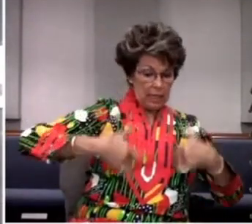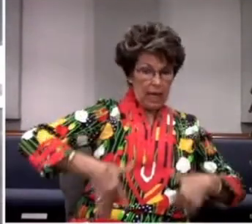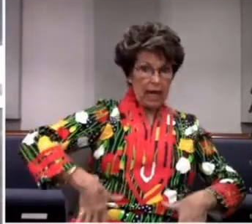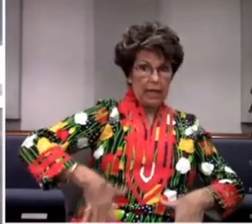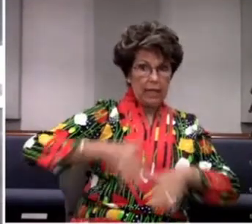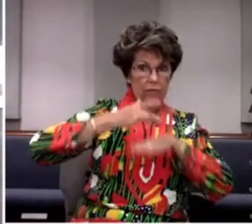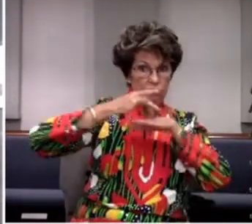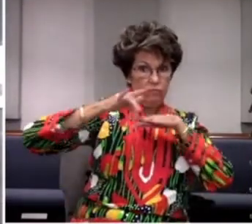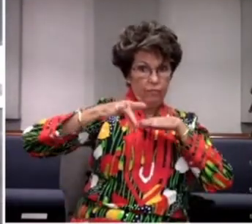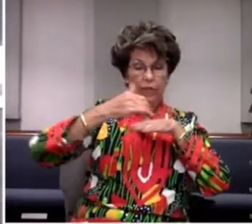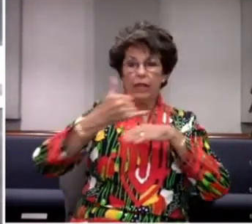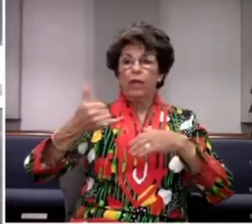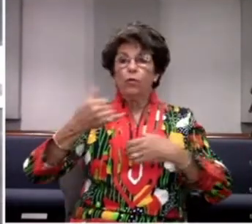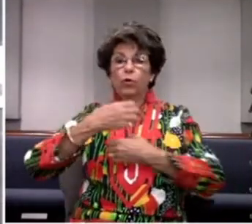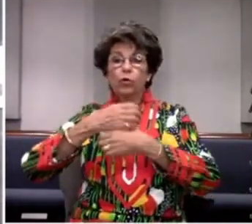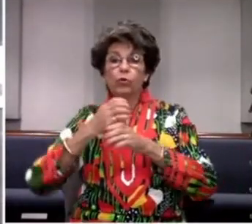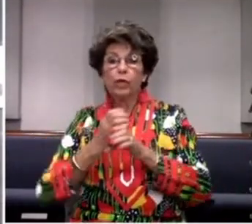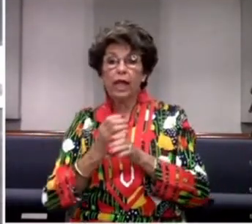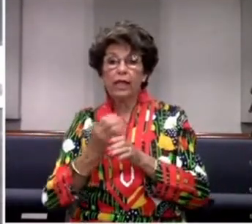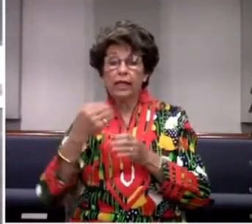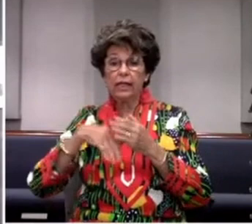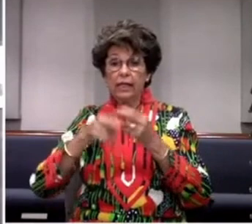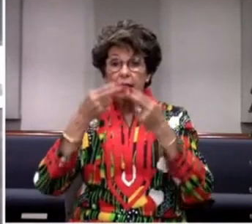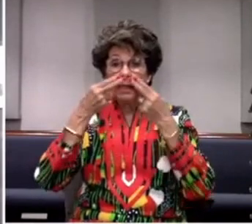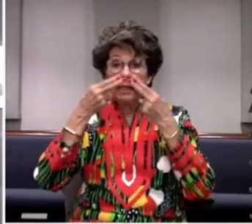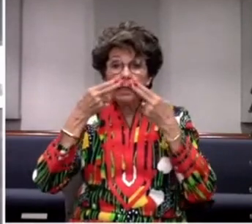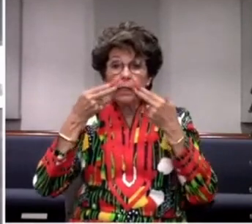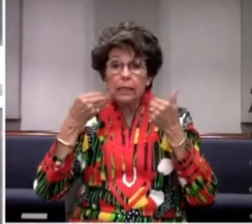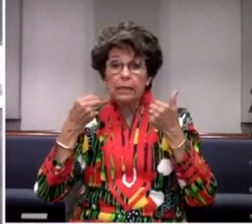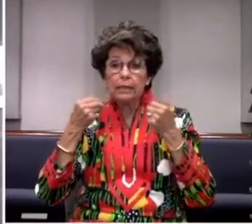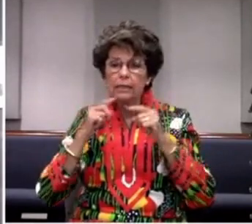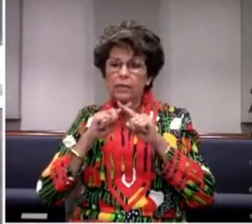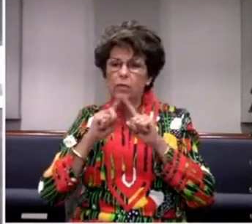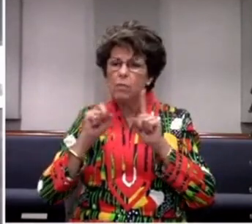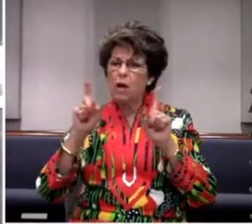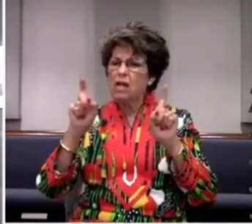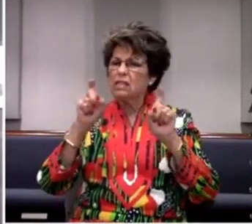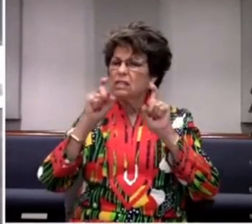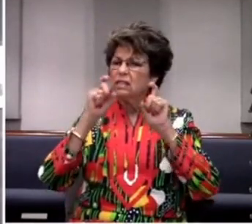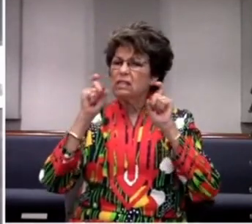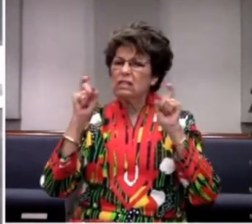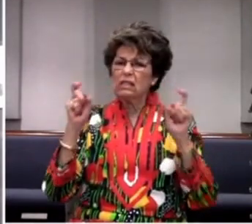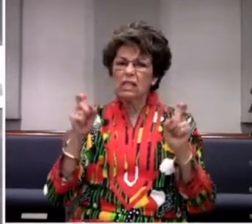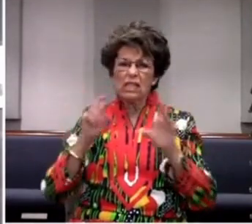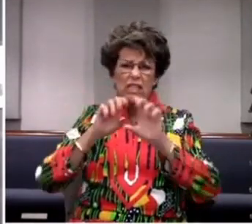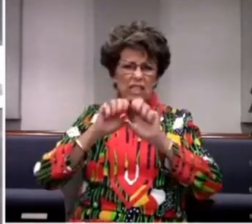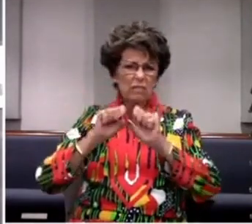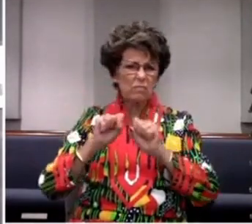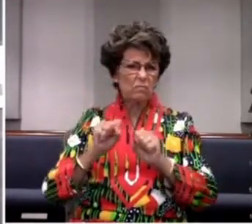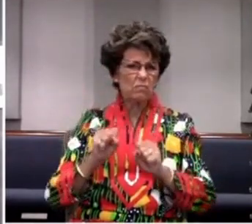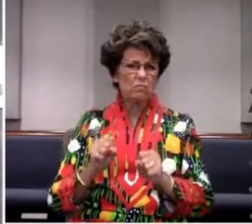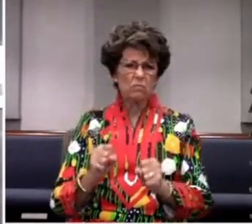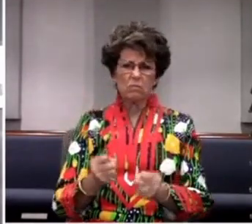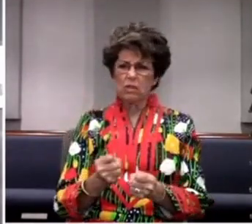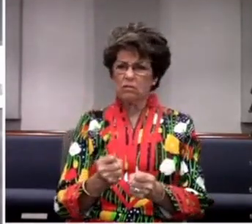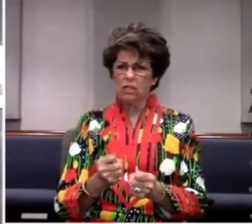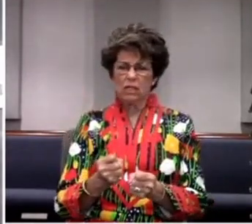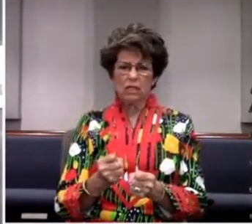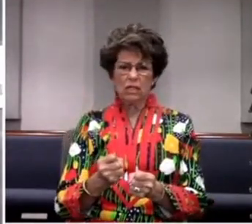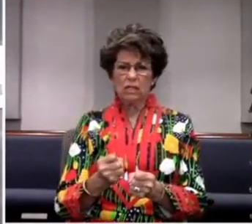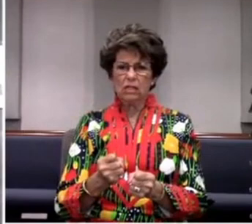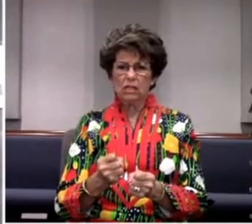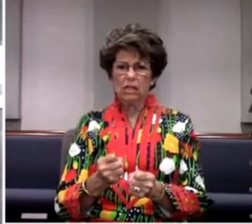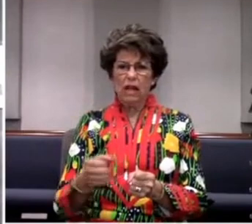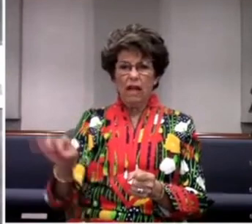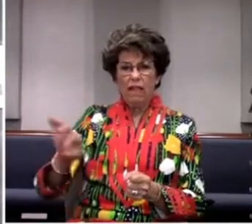were created naked in innocency. Sin had broken this innocency. They sewed fig leaves